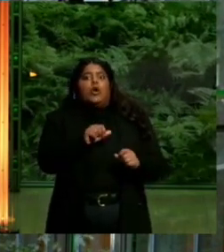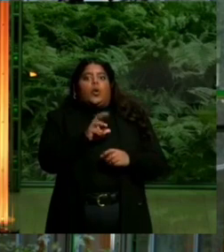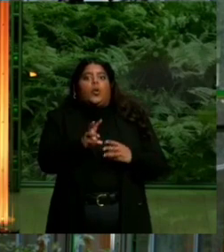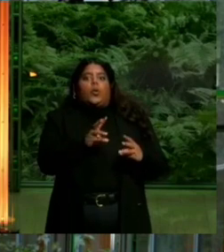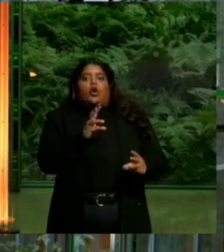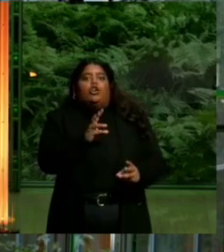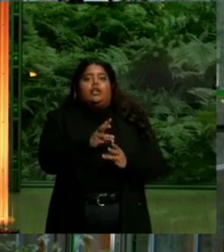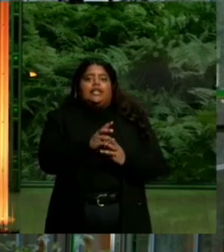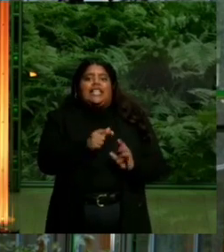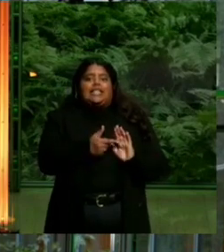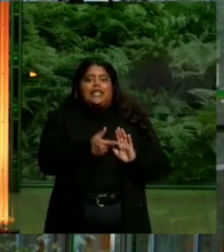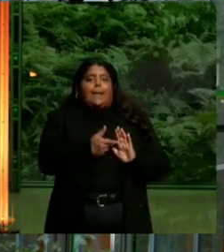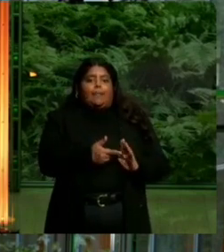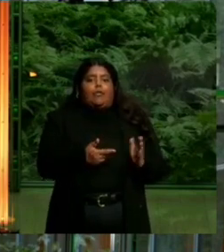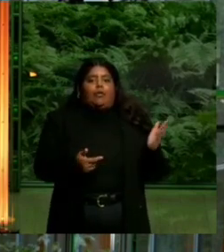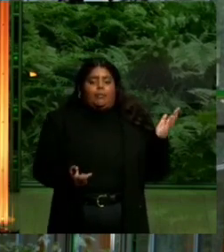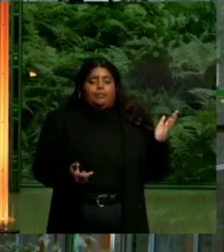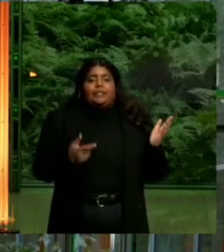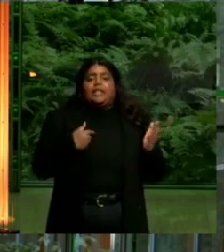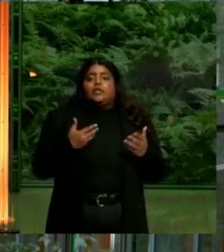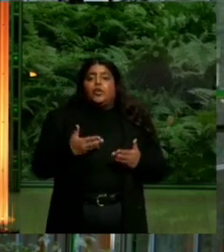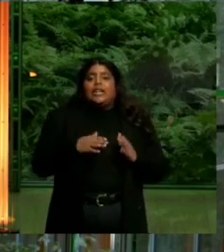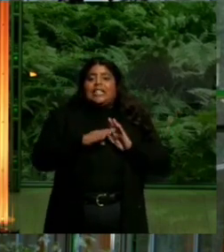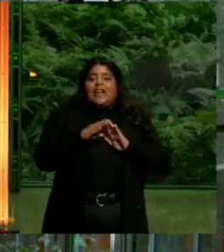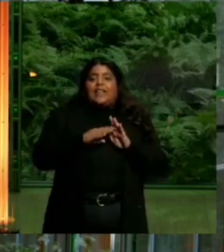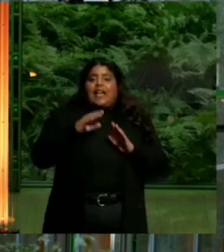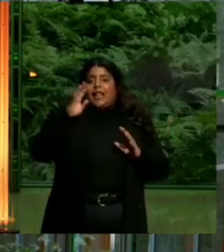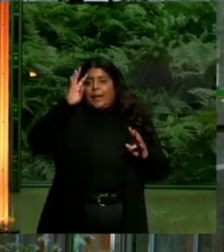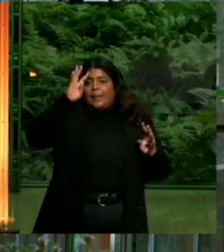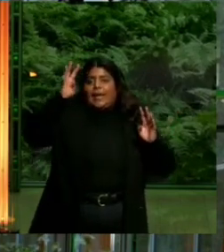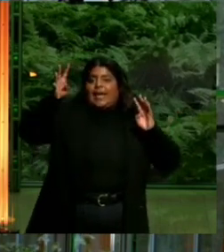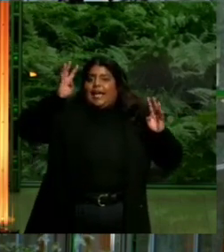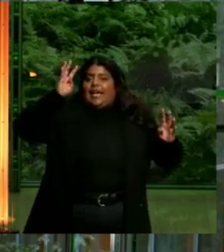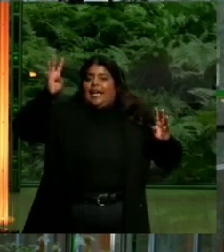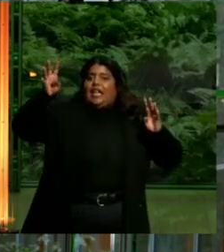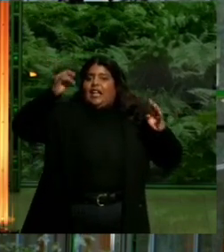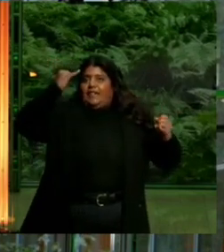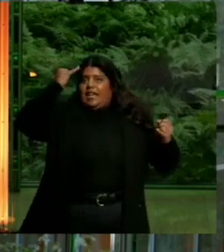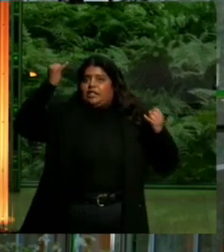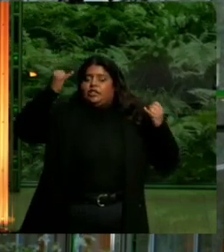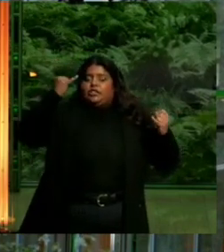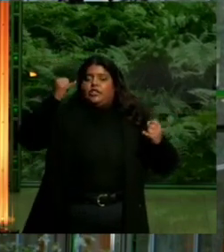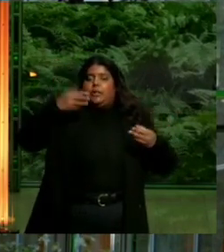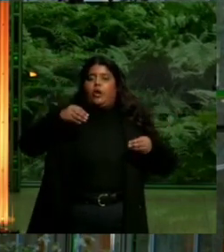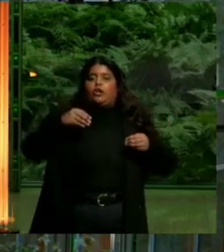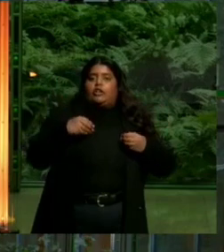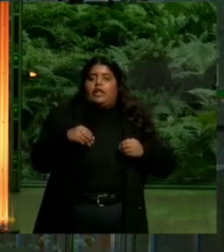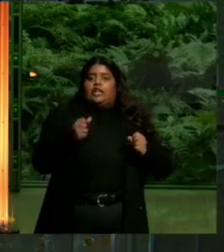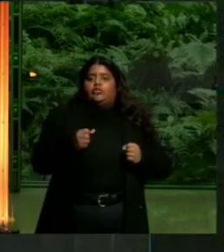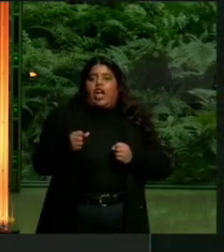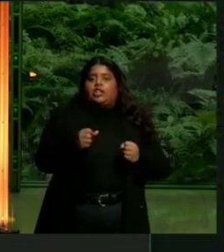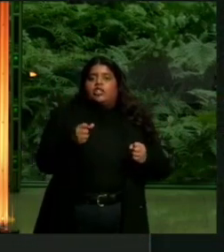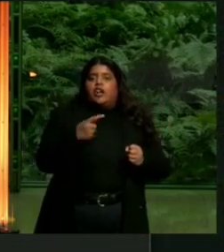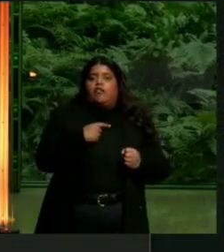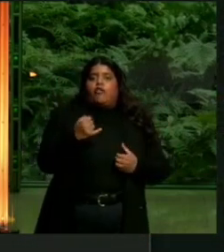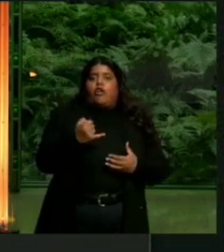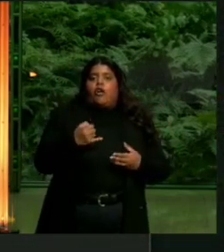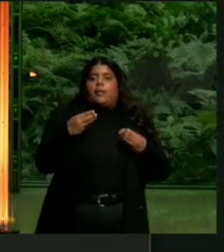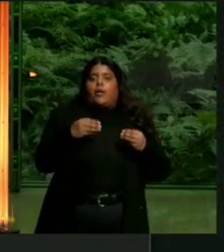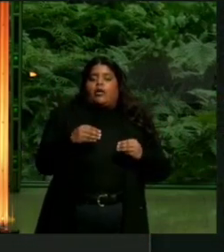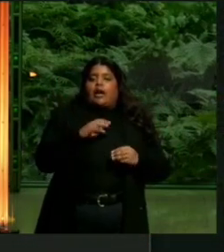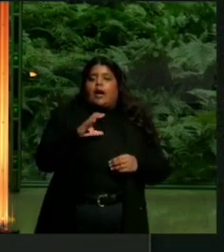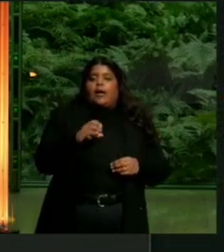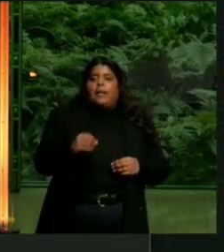So here, develop an innovative data-driven marketing strategy for an art marketing company aiming